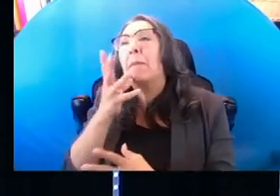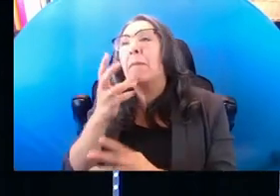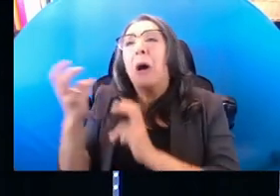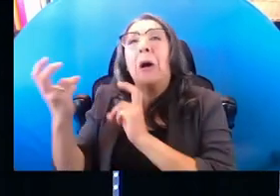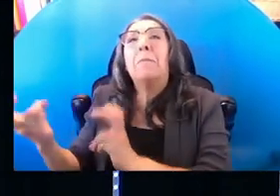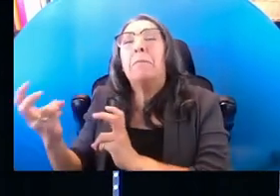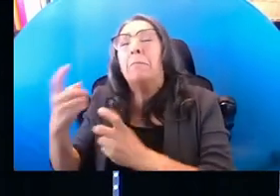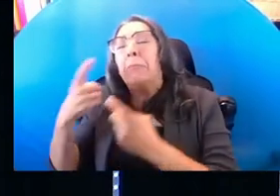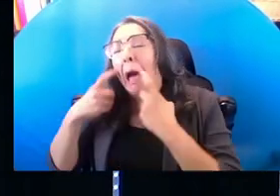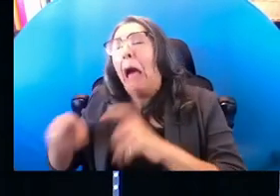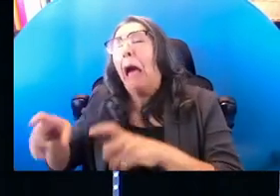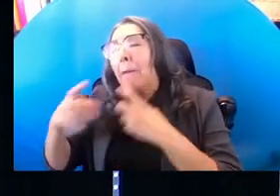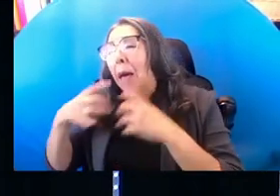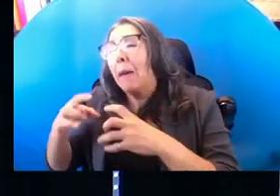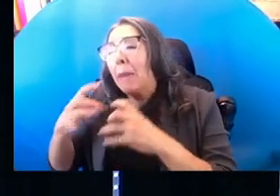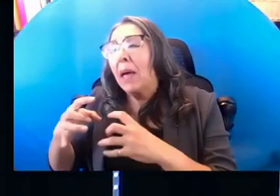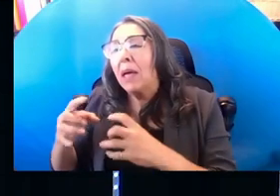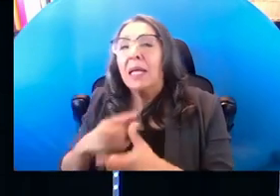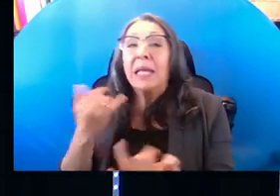But it was different